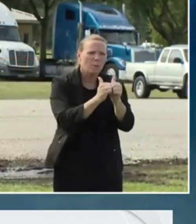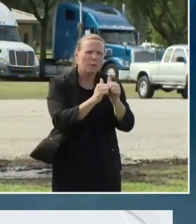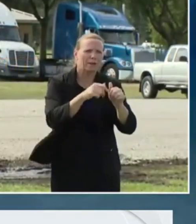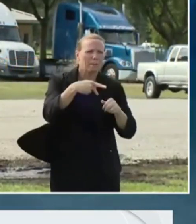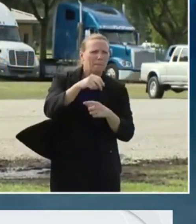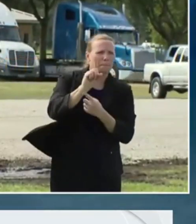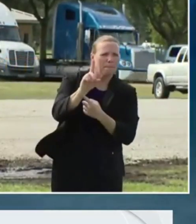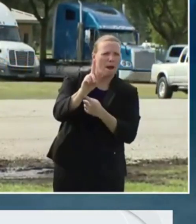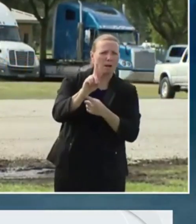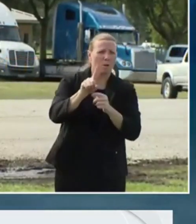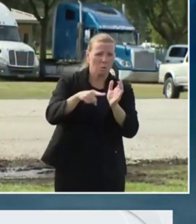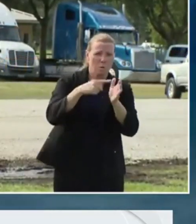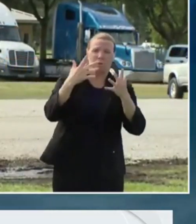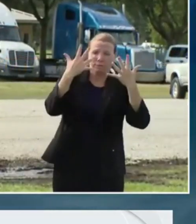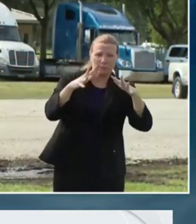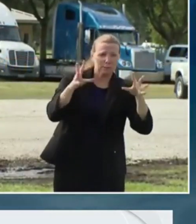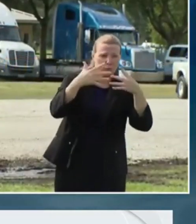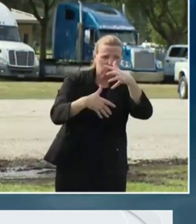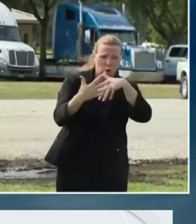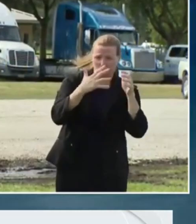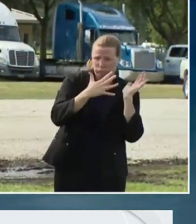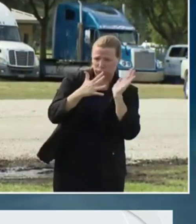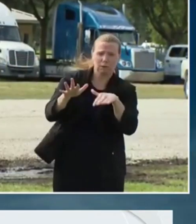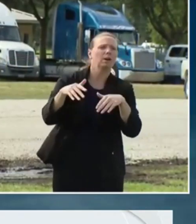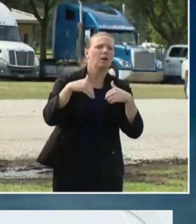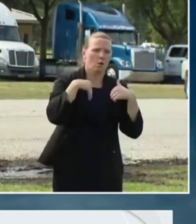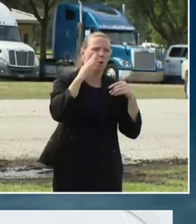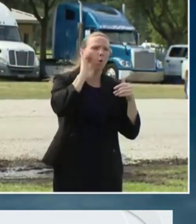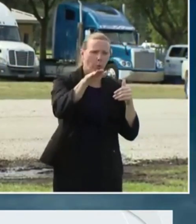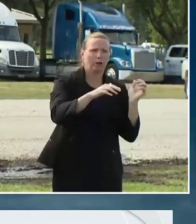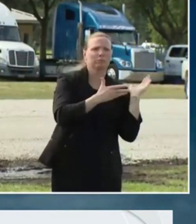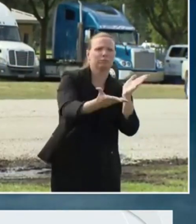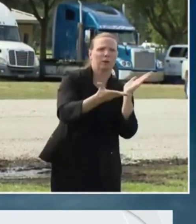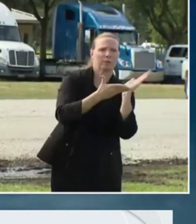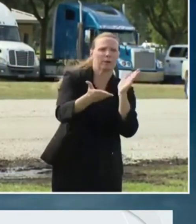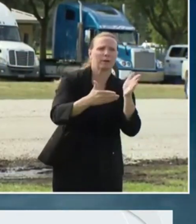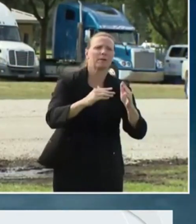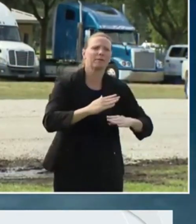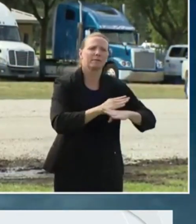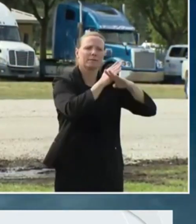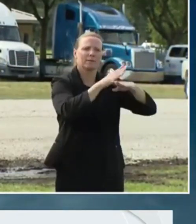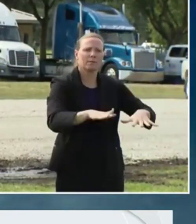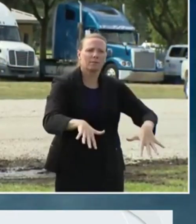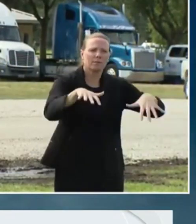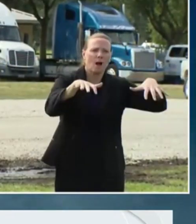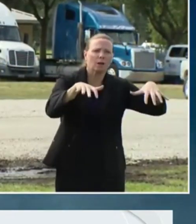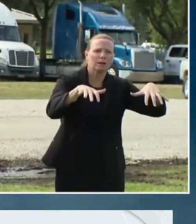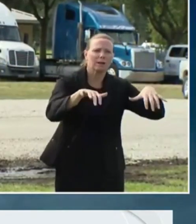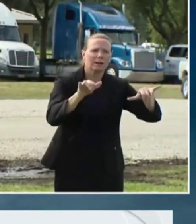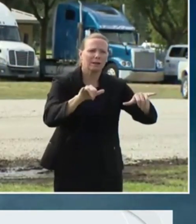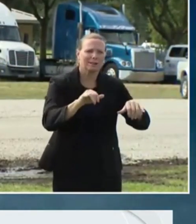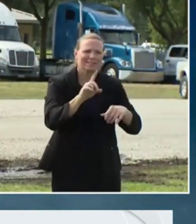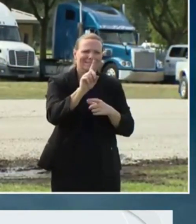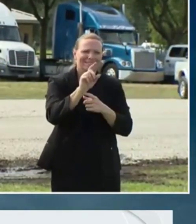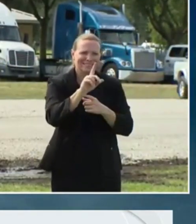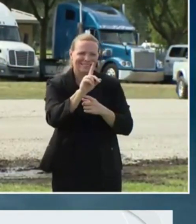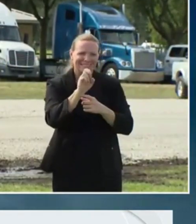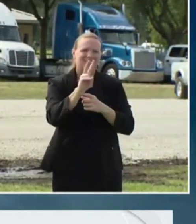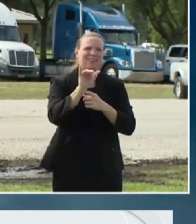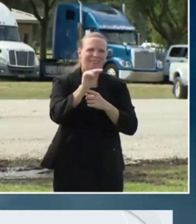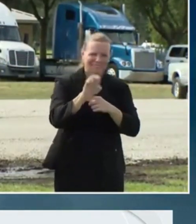passes. We have utilized flood protection devices in areas to protect against storm surge. We've now deployed more